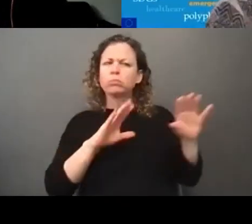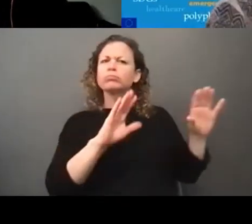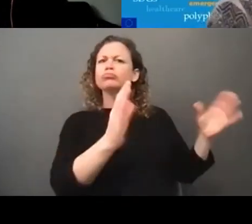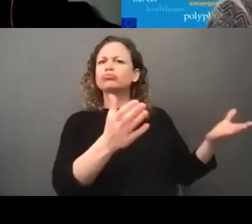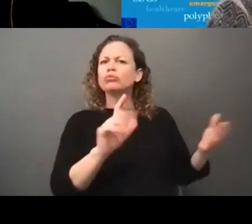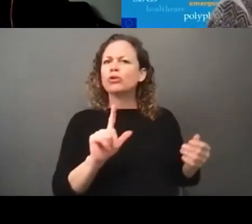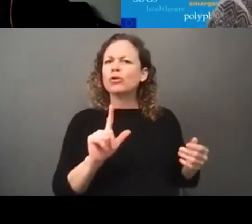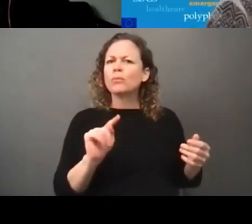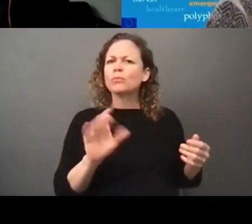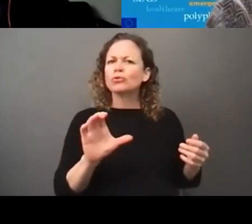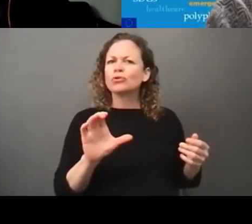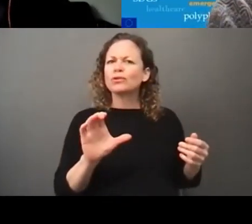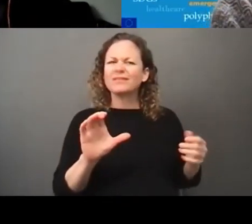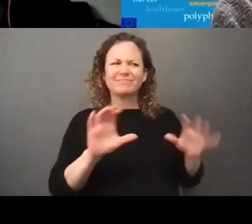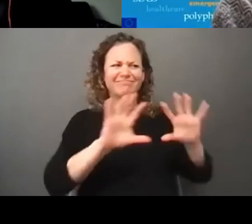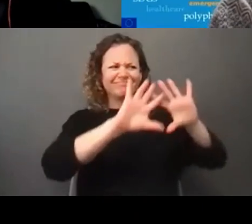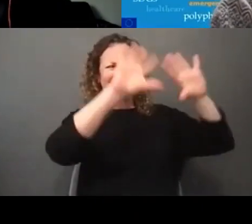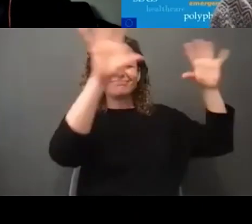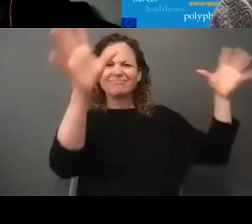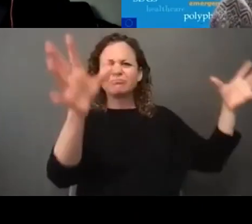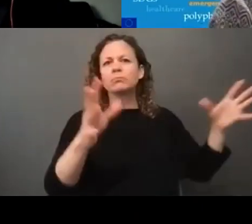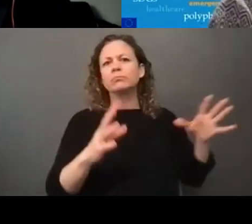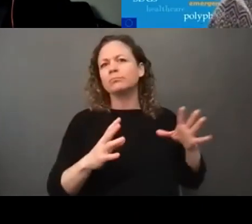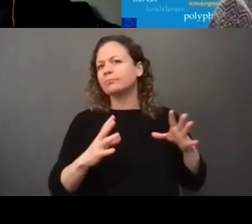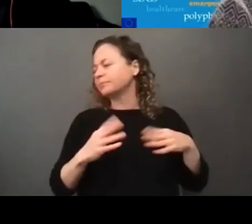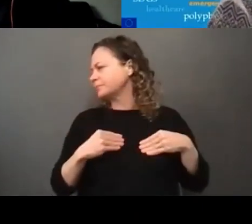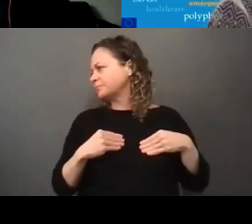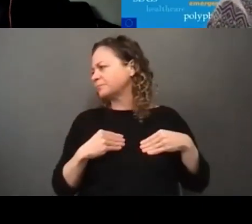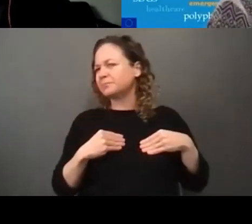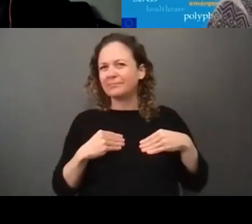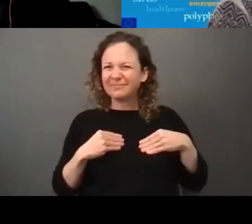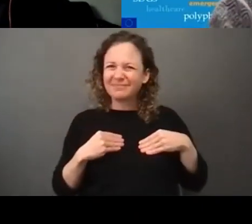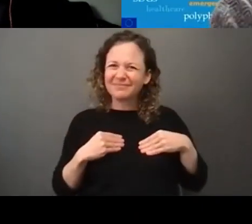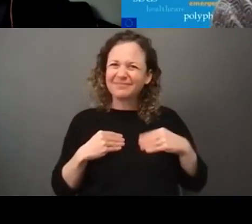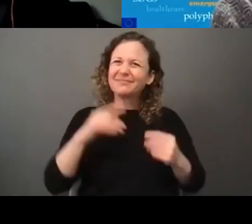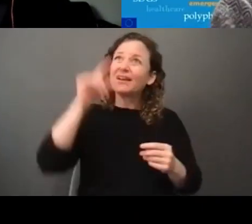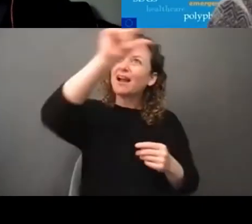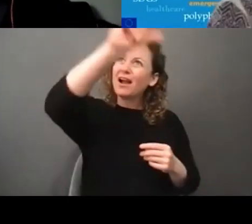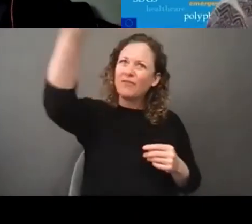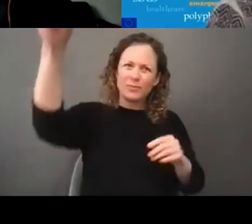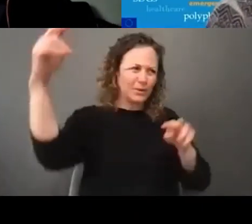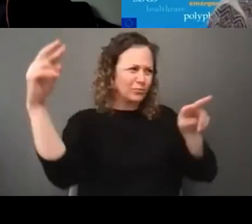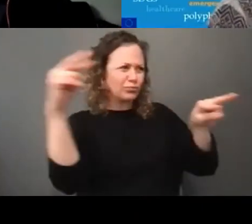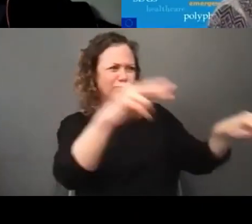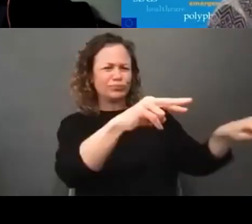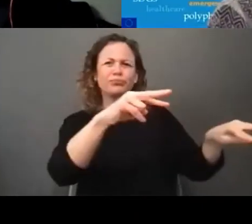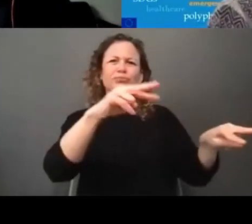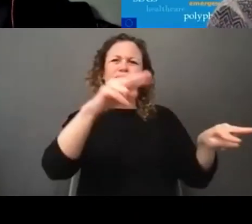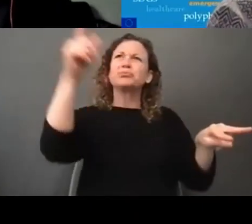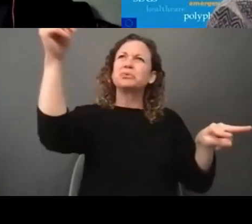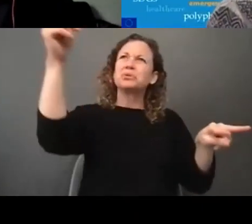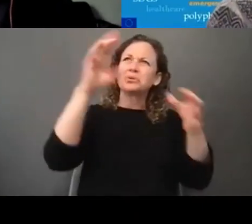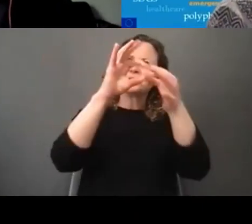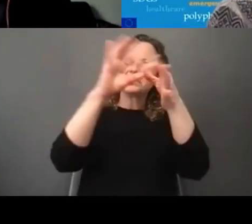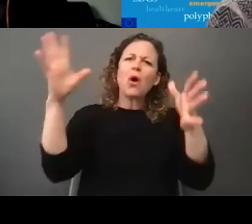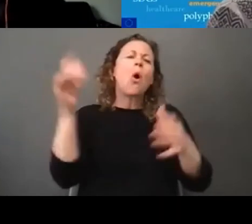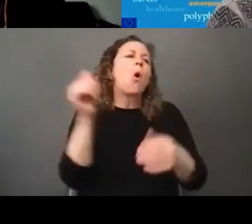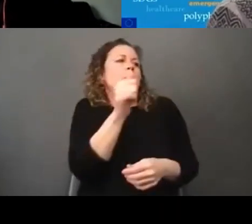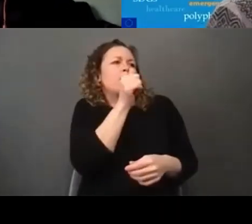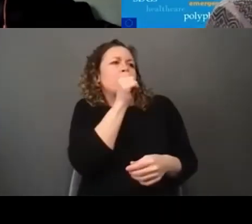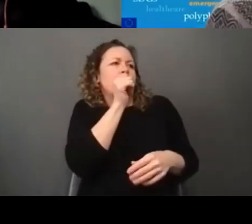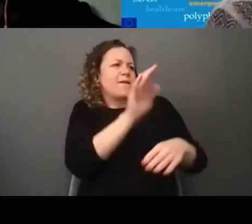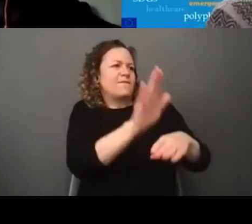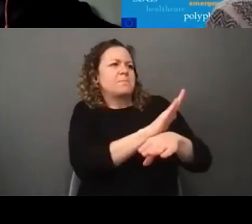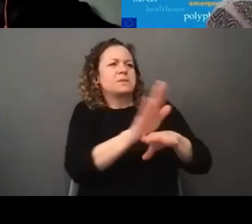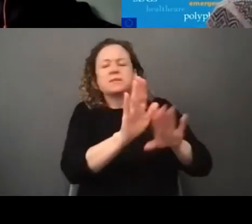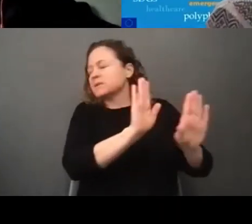this entire system away from the responsibility of the government back to the responsibility of private organizations. And I think